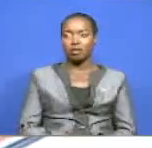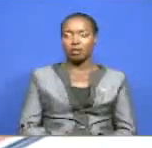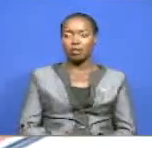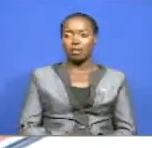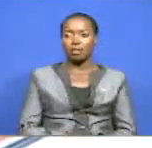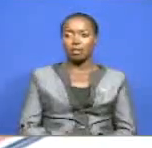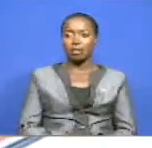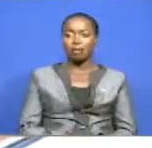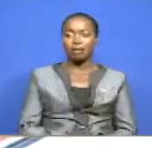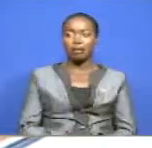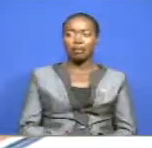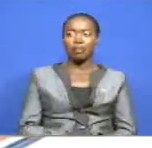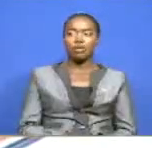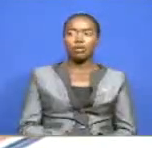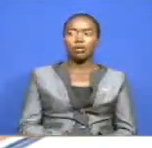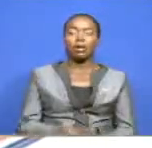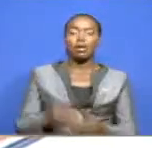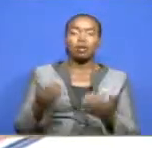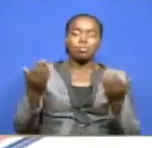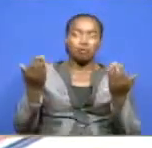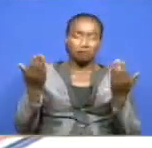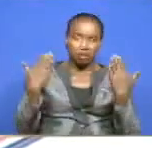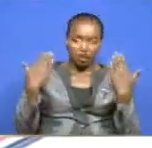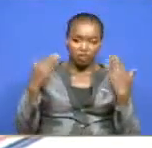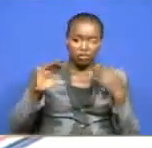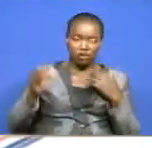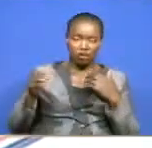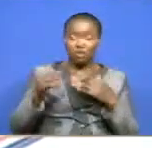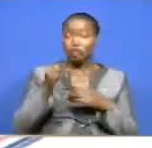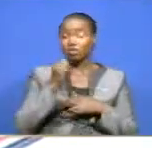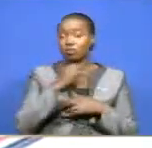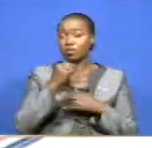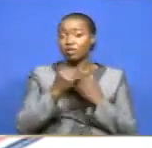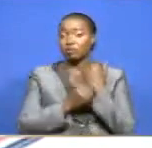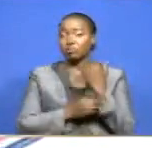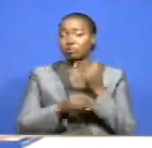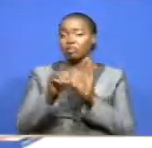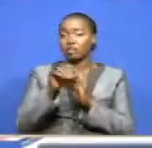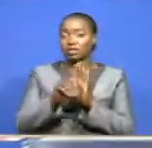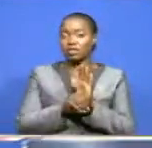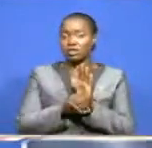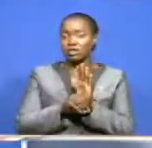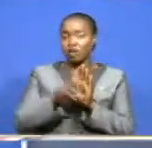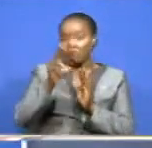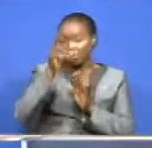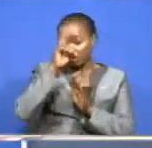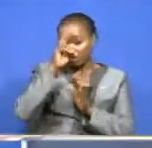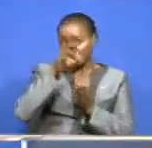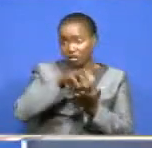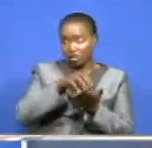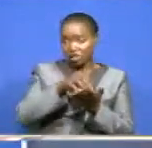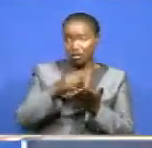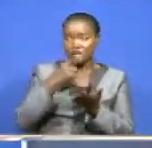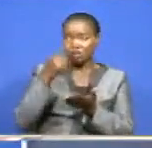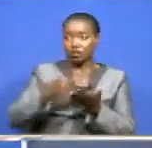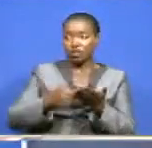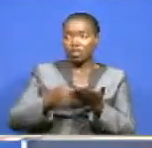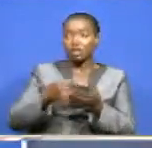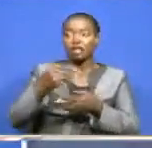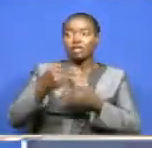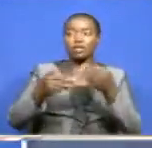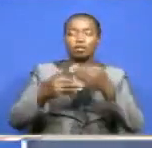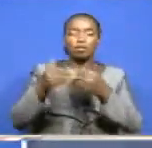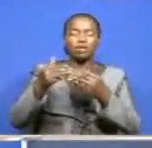Residents of Mikinduri in Meru County have decried the poor state of Mikinduri police station, claiming the building is in